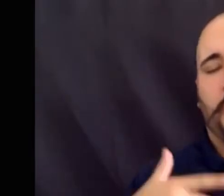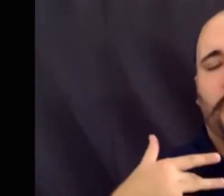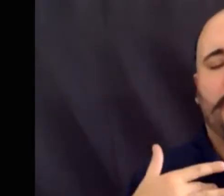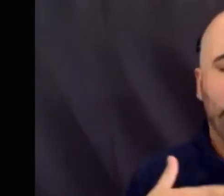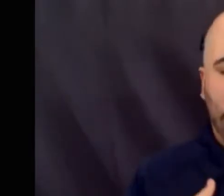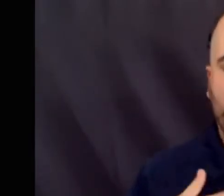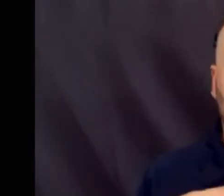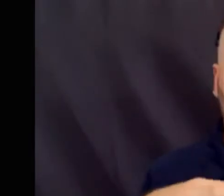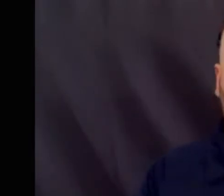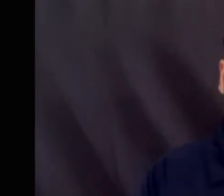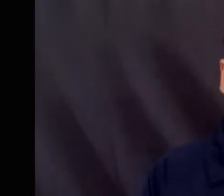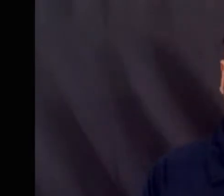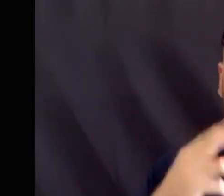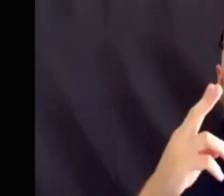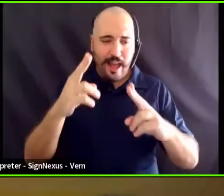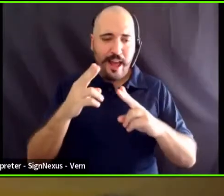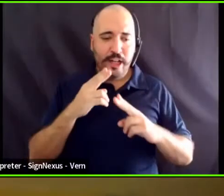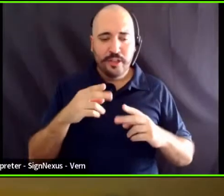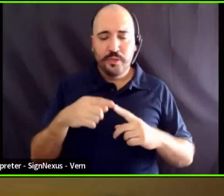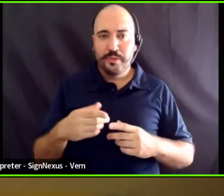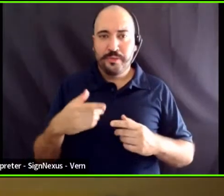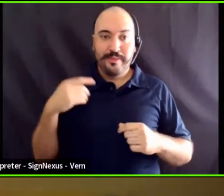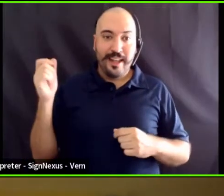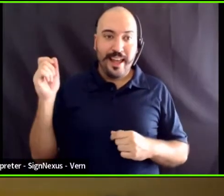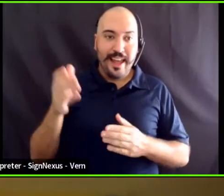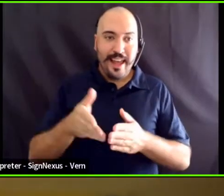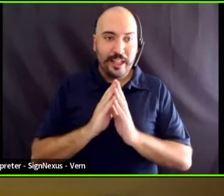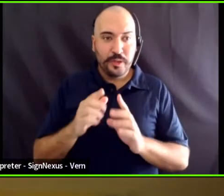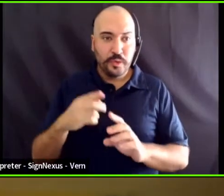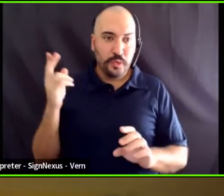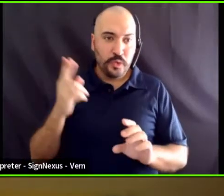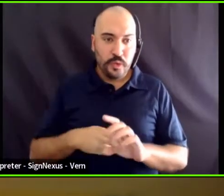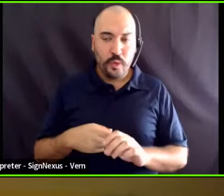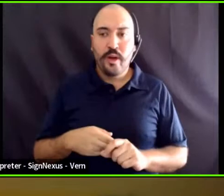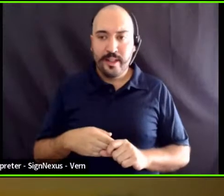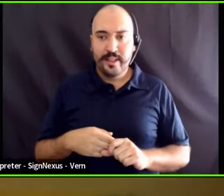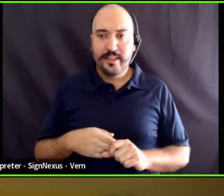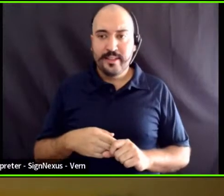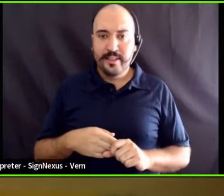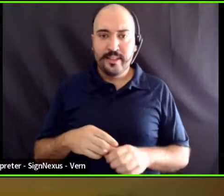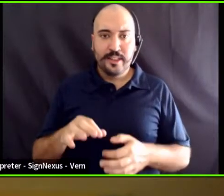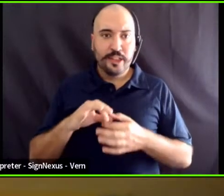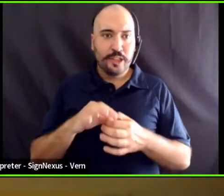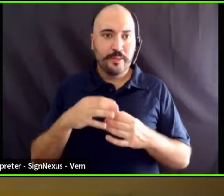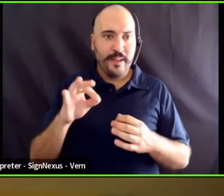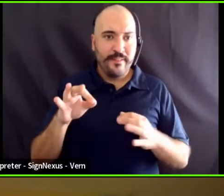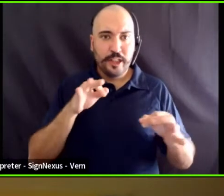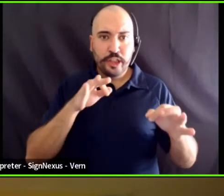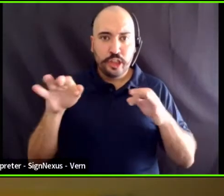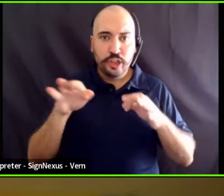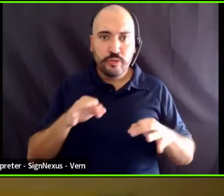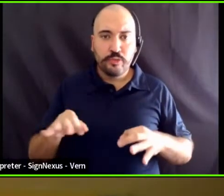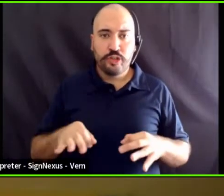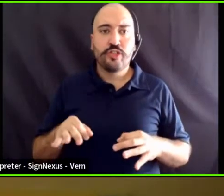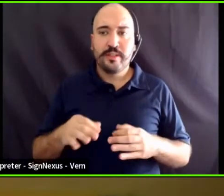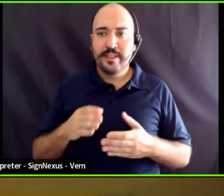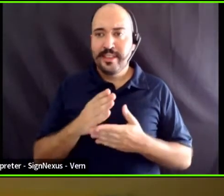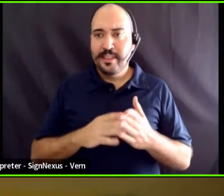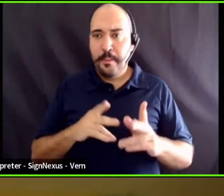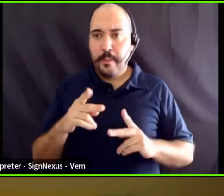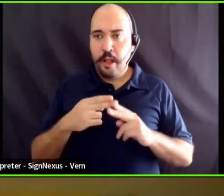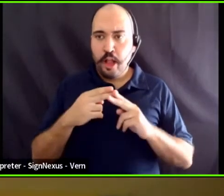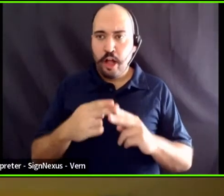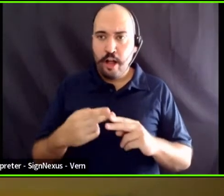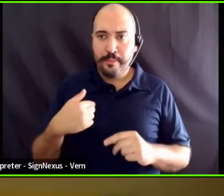participant here, honored that I've been asked to join. In terms of a description, some people call me